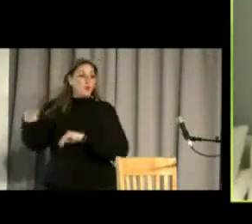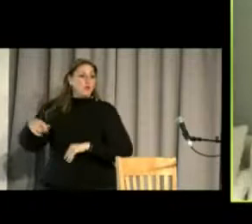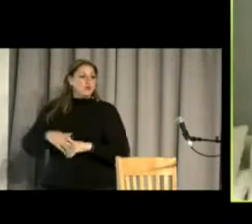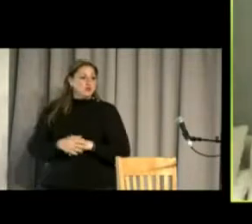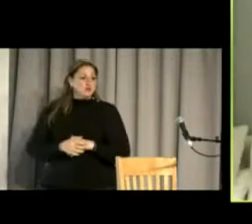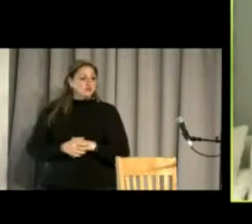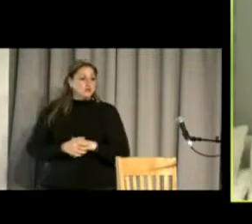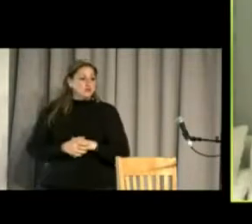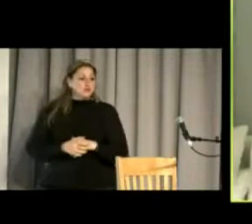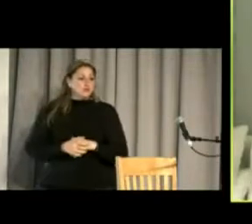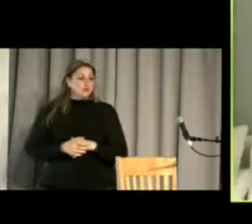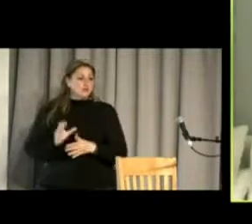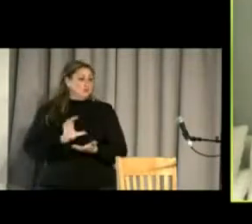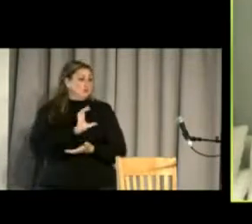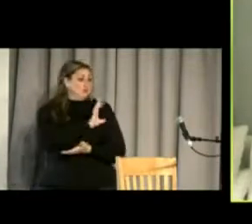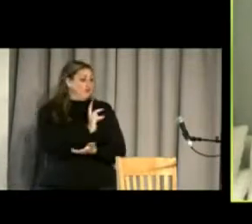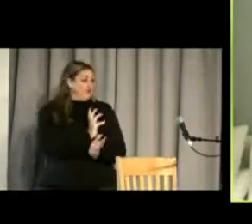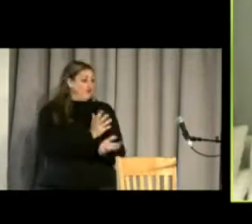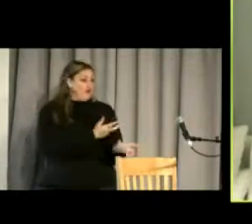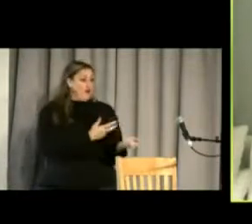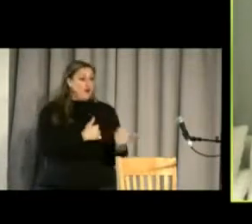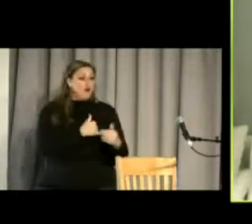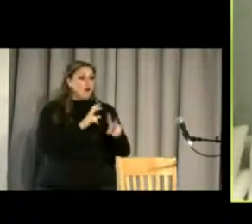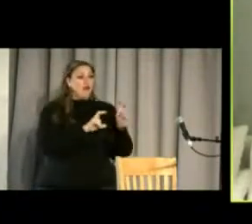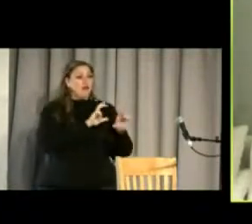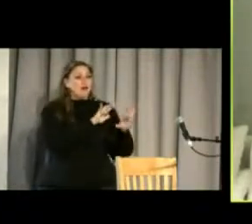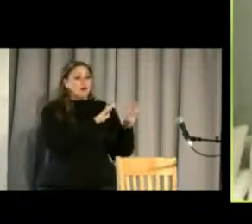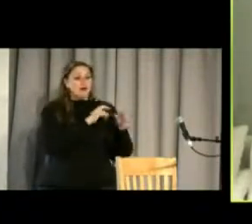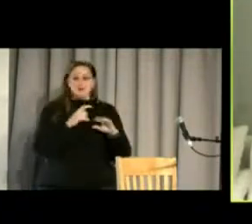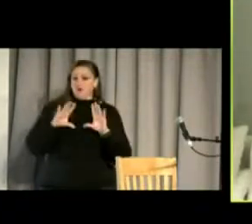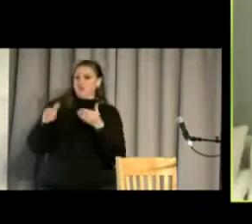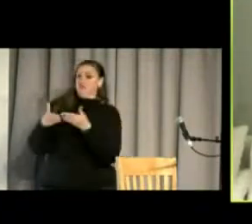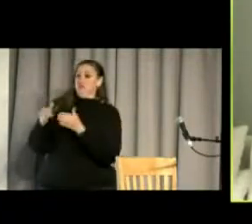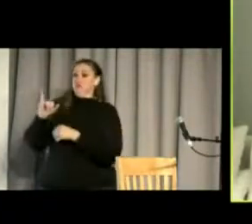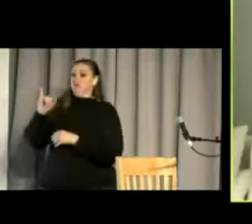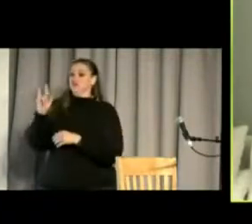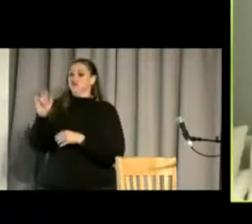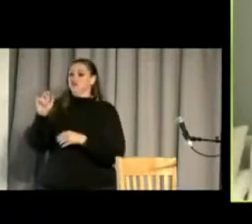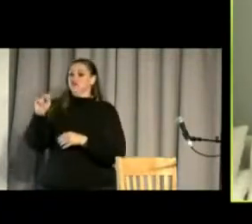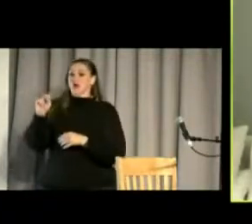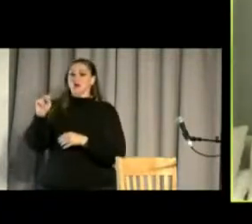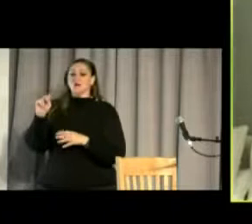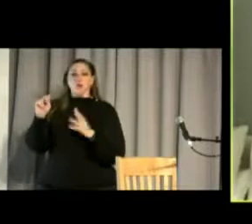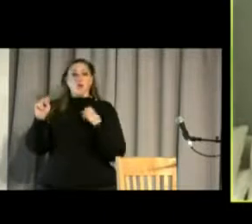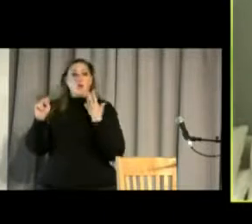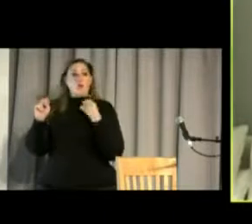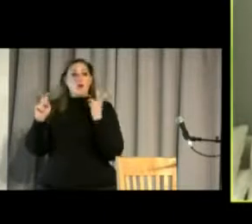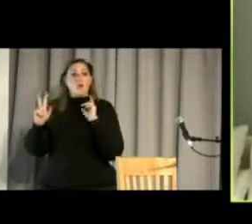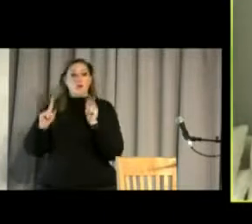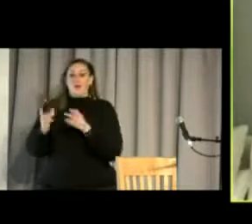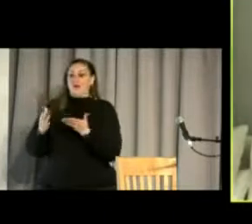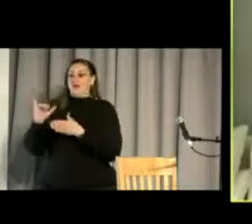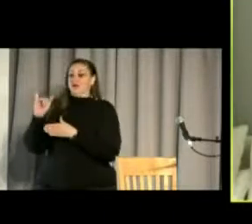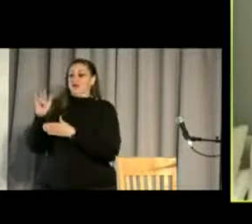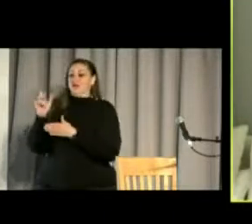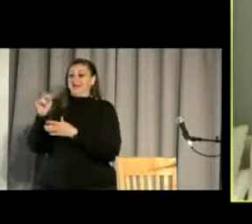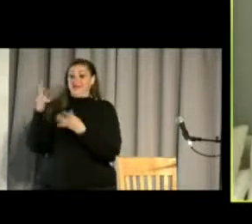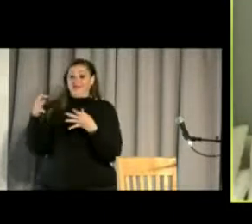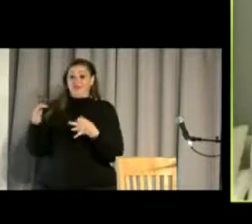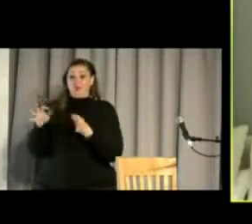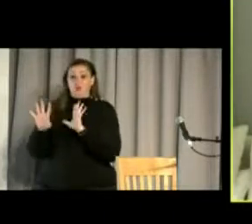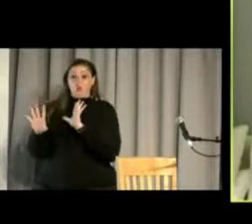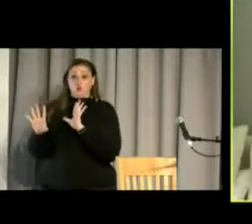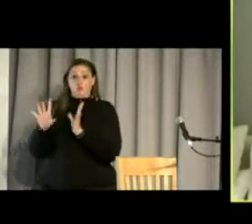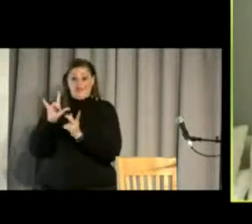so what we see in Jackson is that majority of the people, one, that are in Jackson, white people that are in Jackson, have chosen to stay in